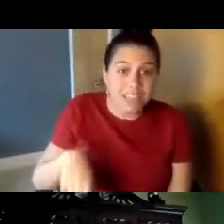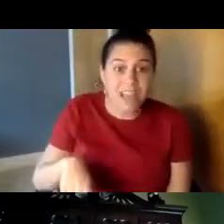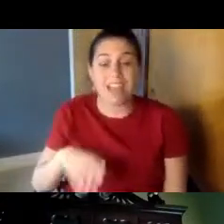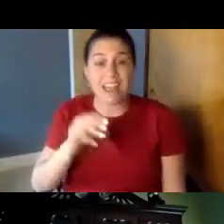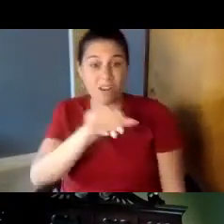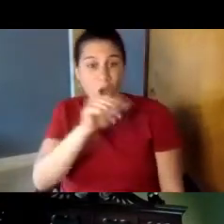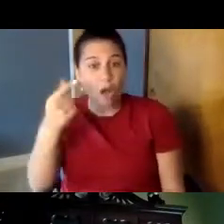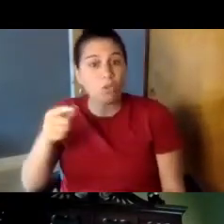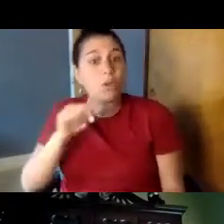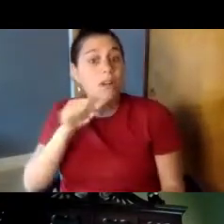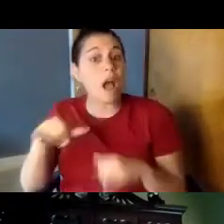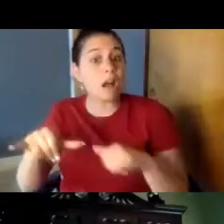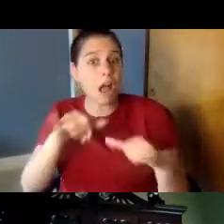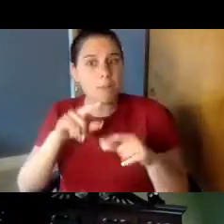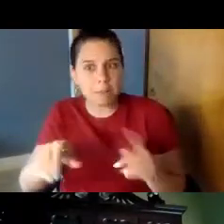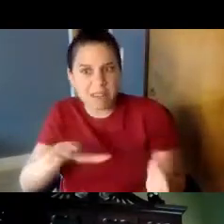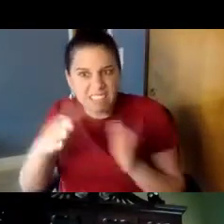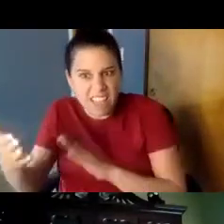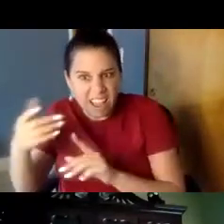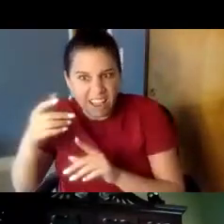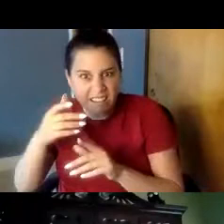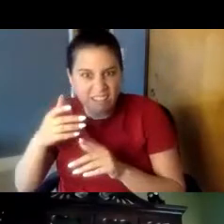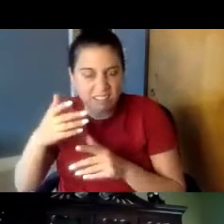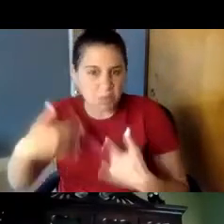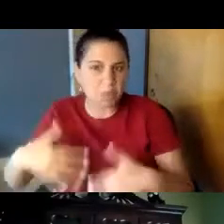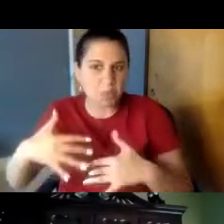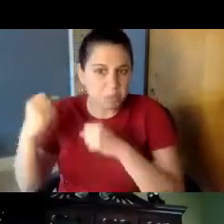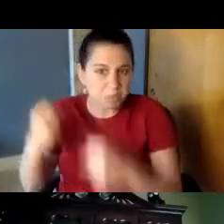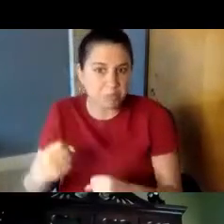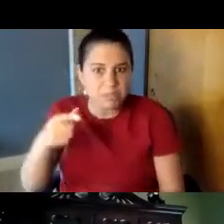cancers like pancreatic cancer, all elevated in our region.